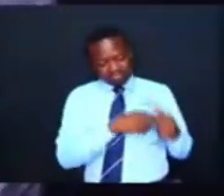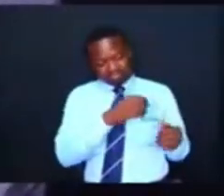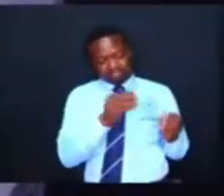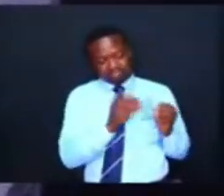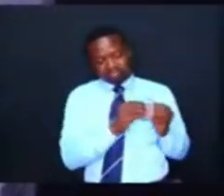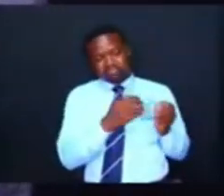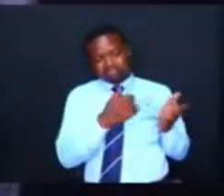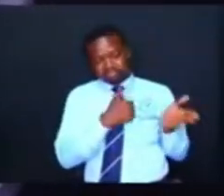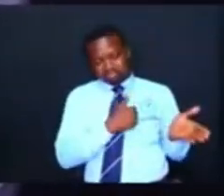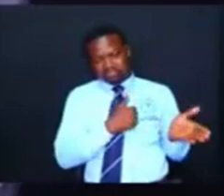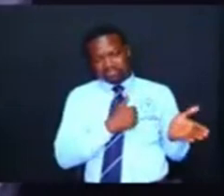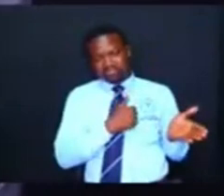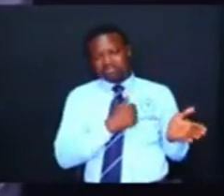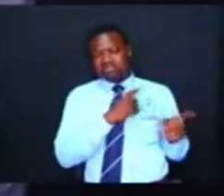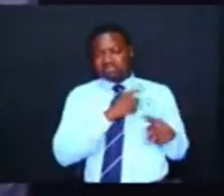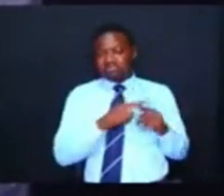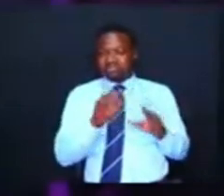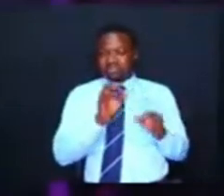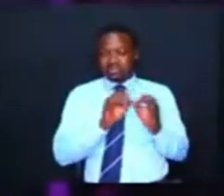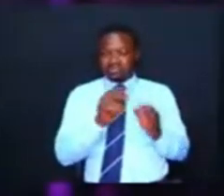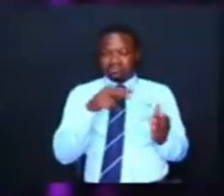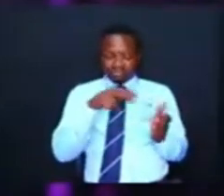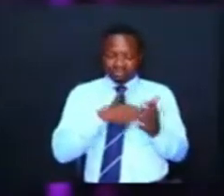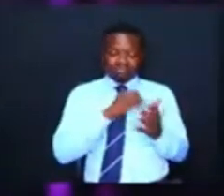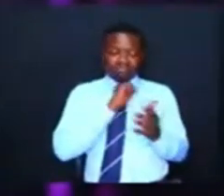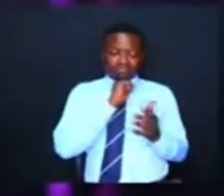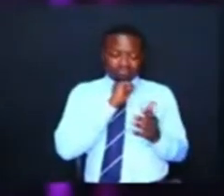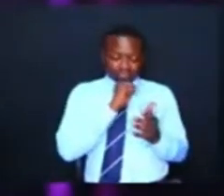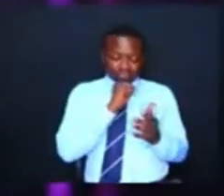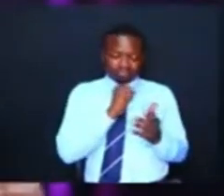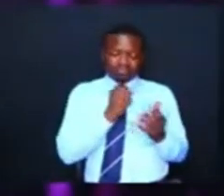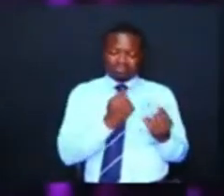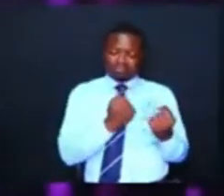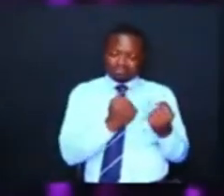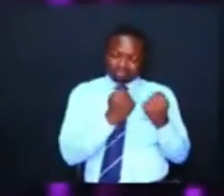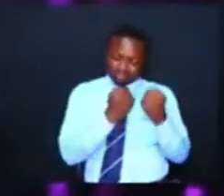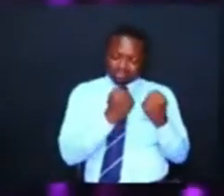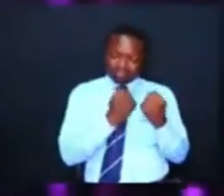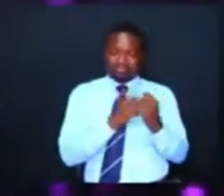you are tough on the inside,